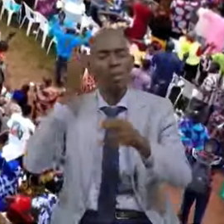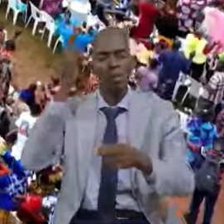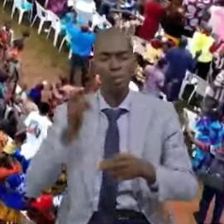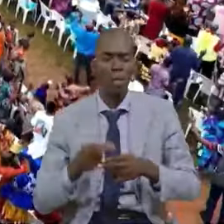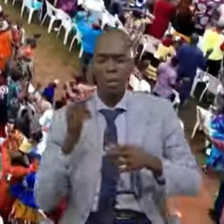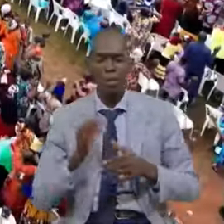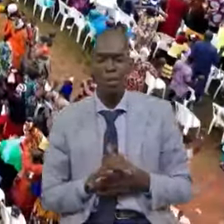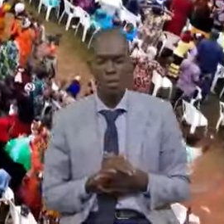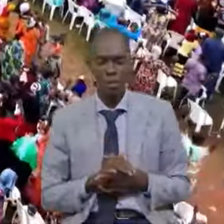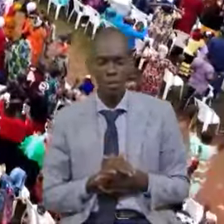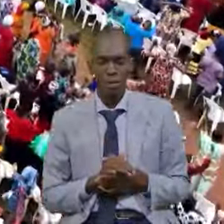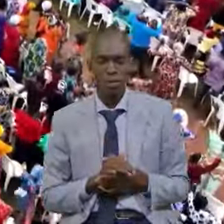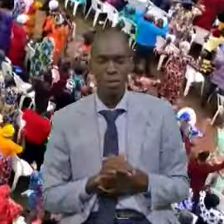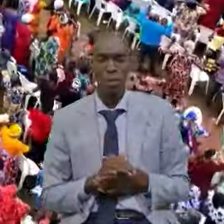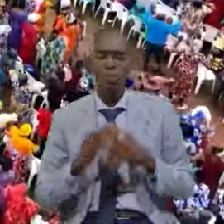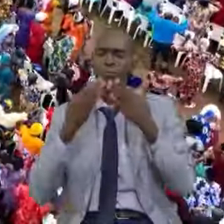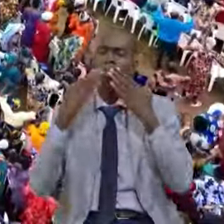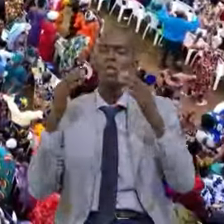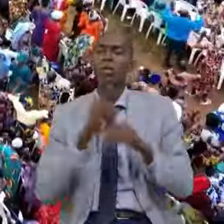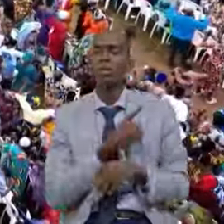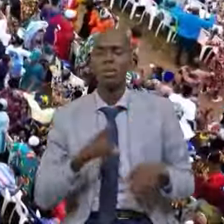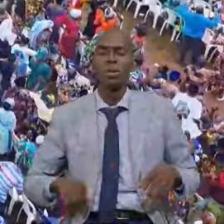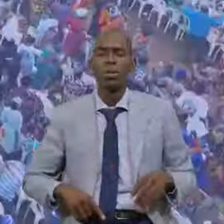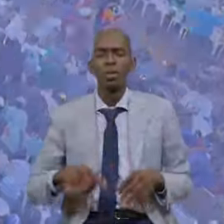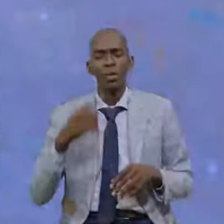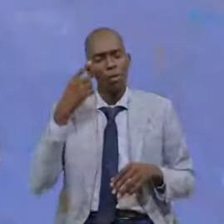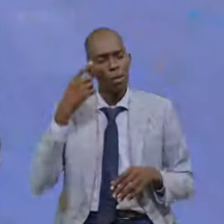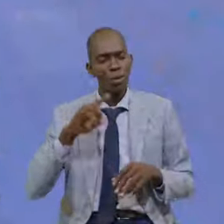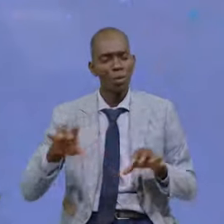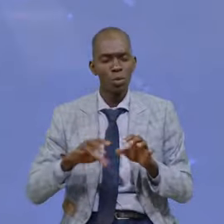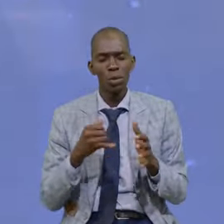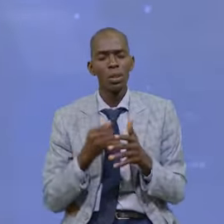name. Thank you, Lord. Confirm it in every